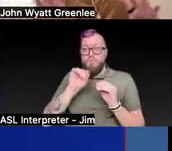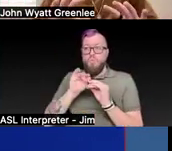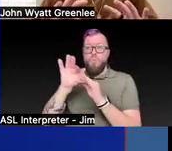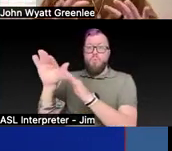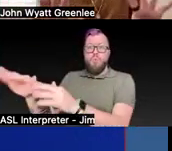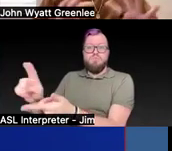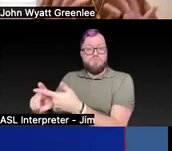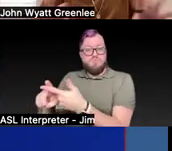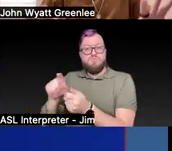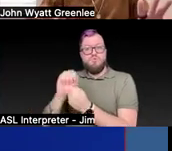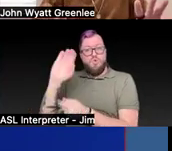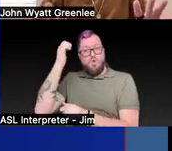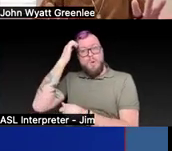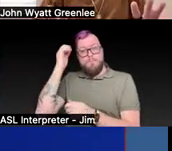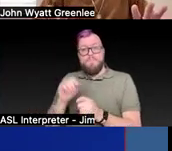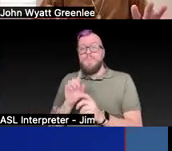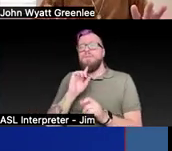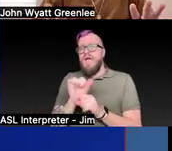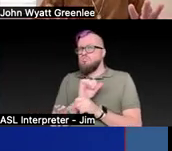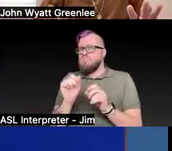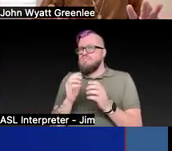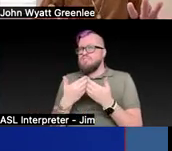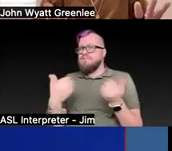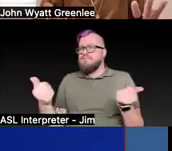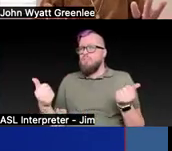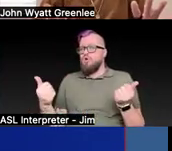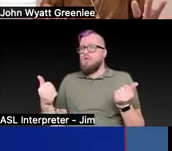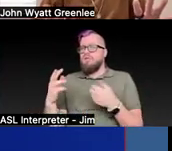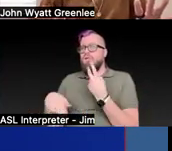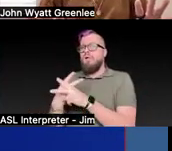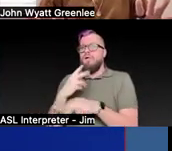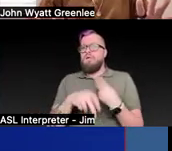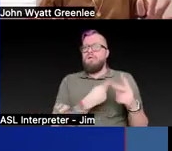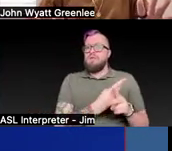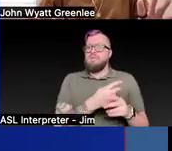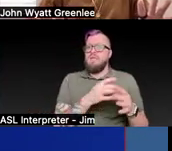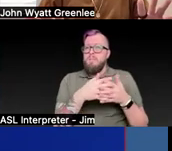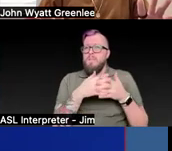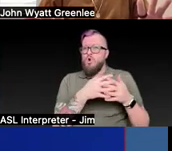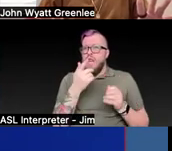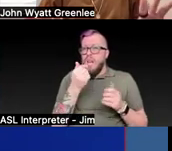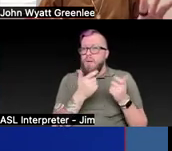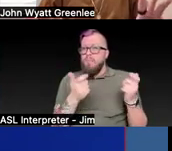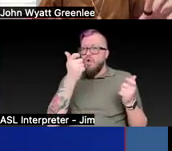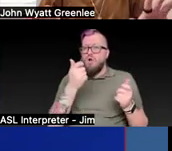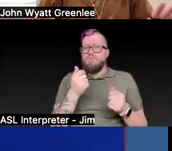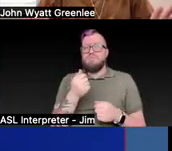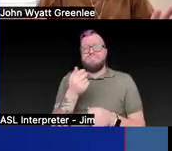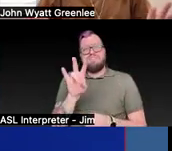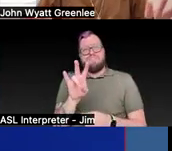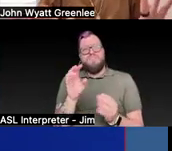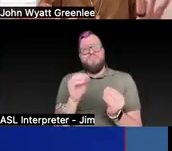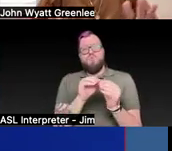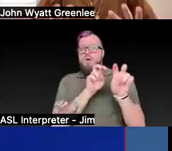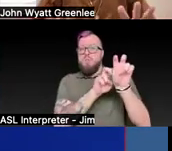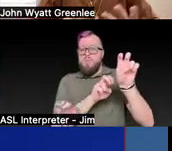they are actually different species. The American eels are slightly bigger. They have, I think, seven more vertebrae, and some number more